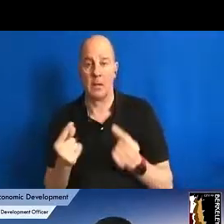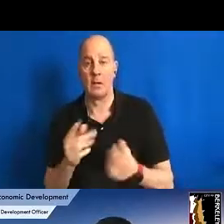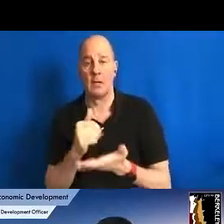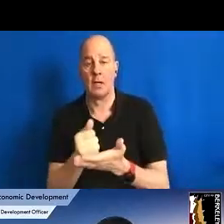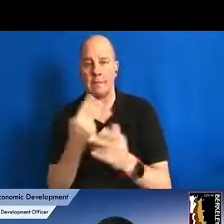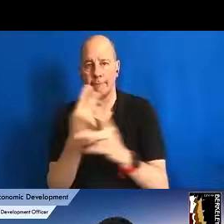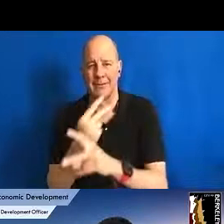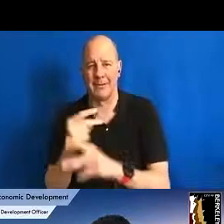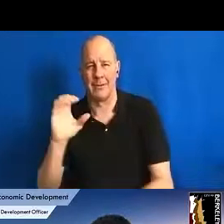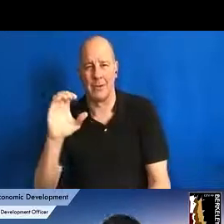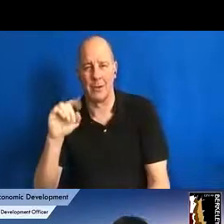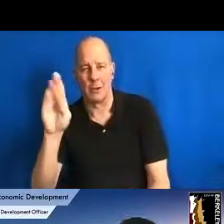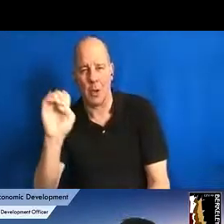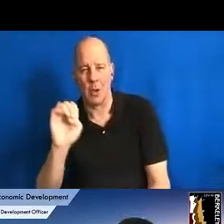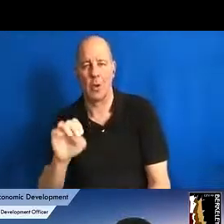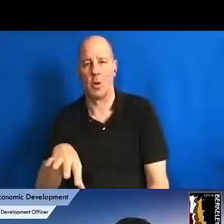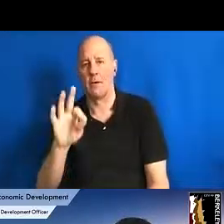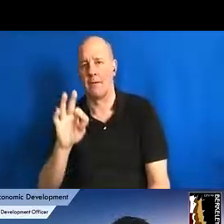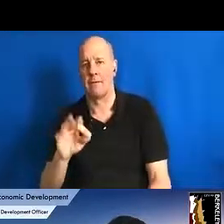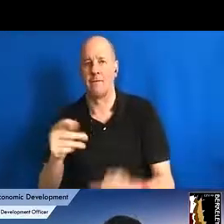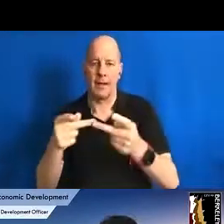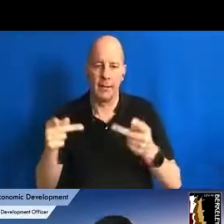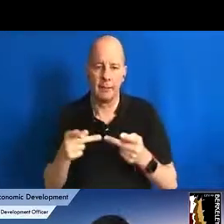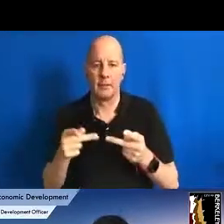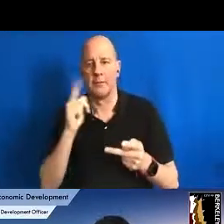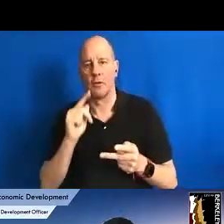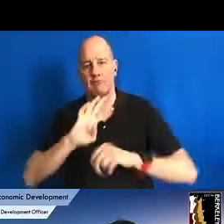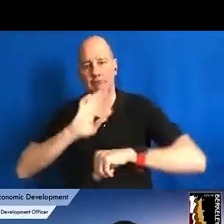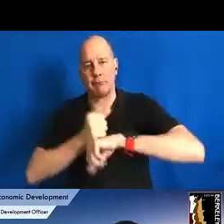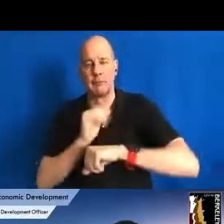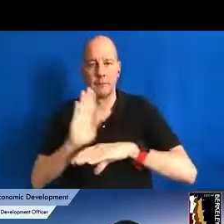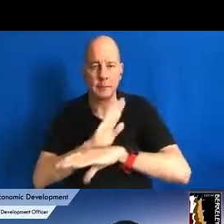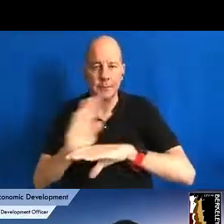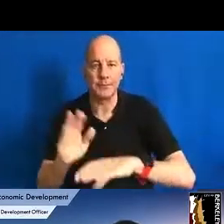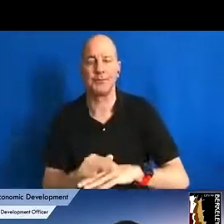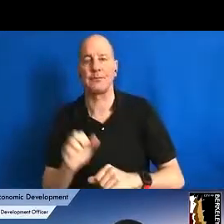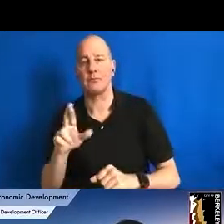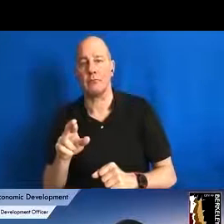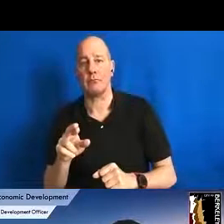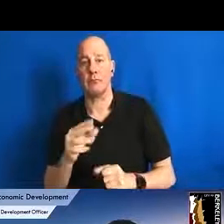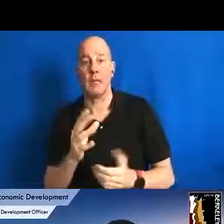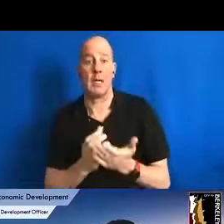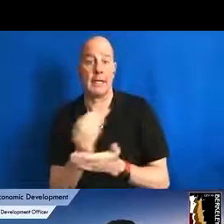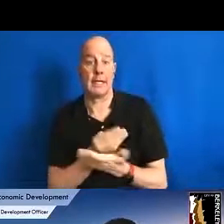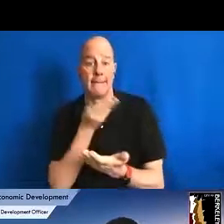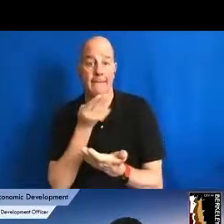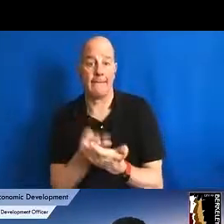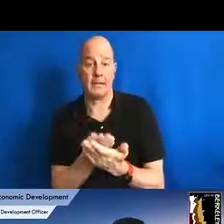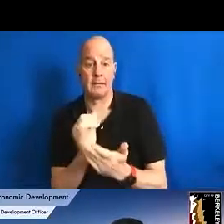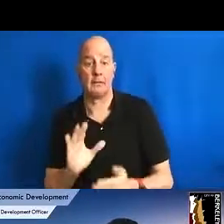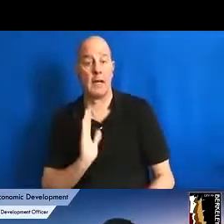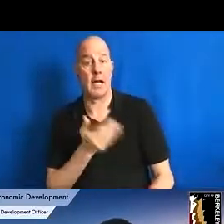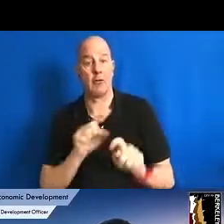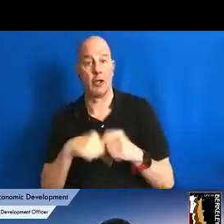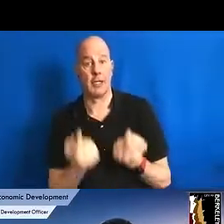help find places to get their business established or to get financing. This is our team. That's